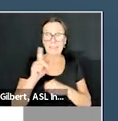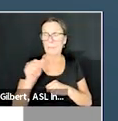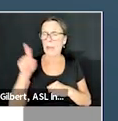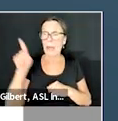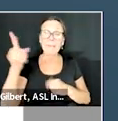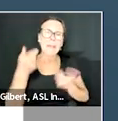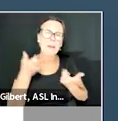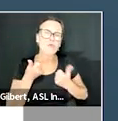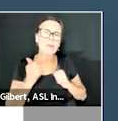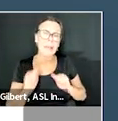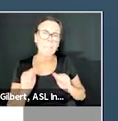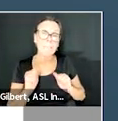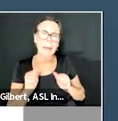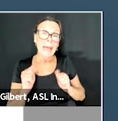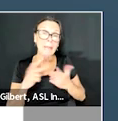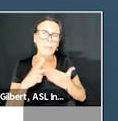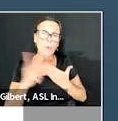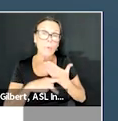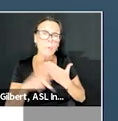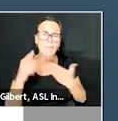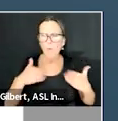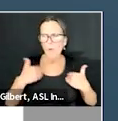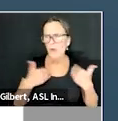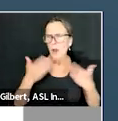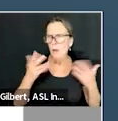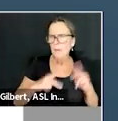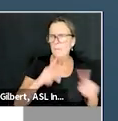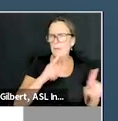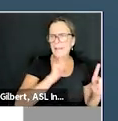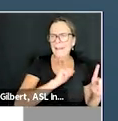pilot program for young people 18 to 30